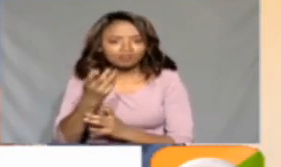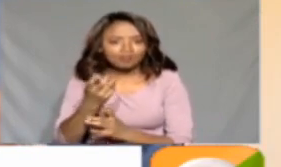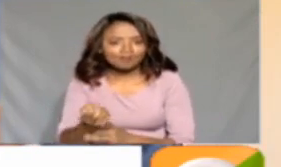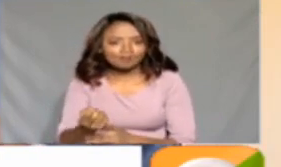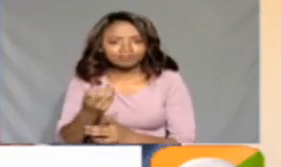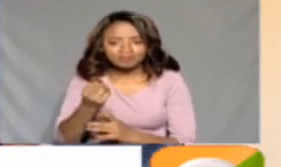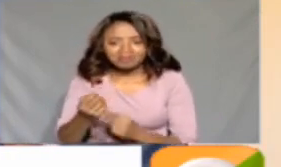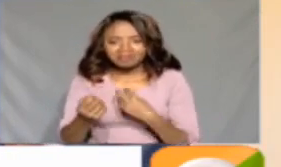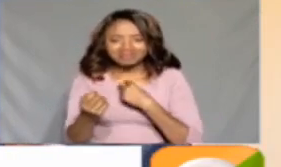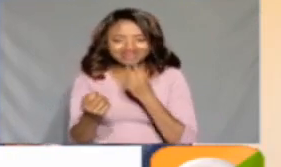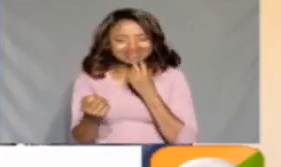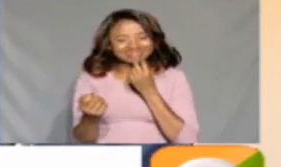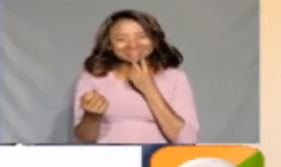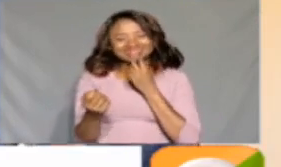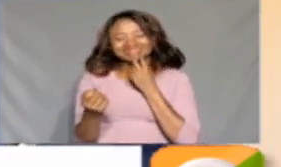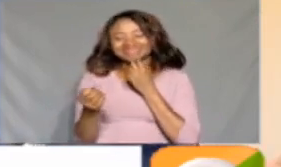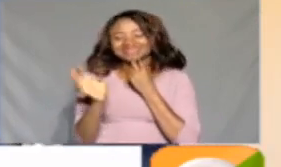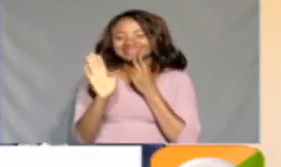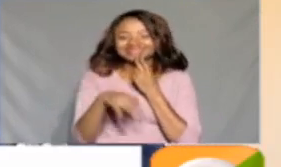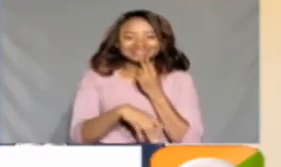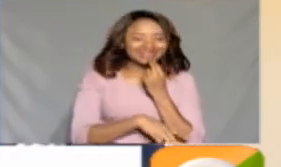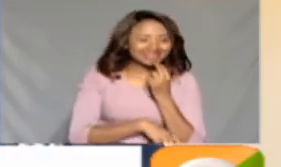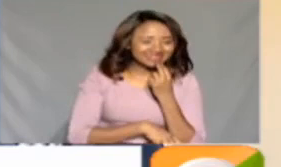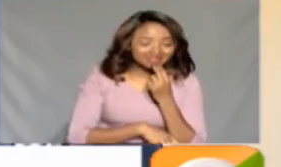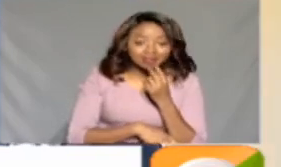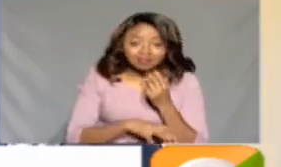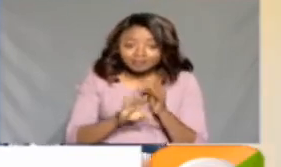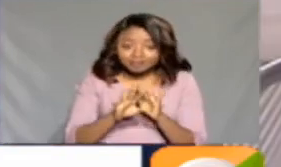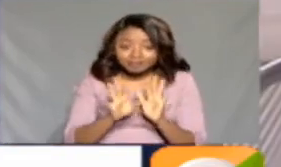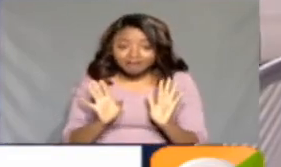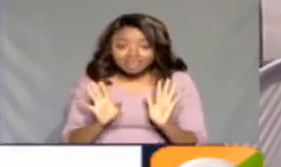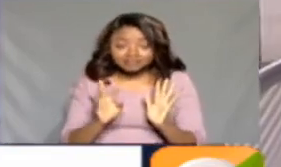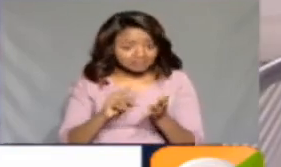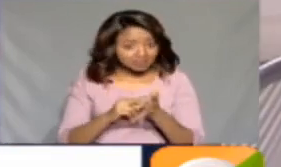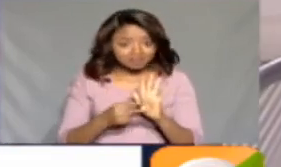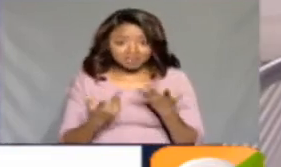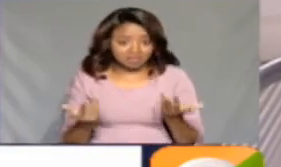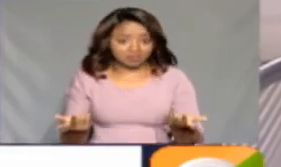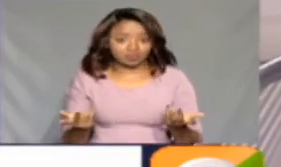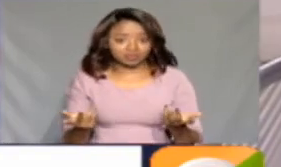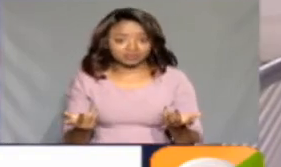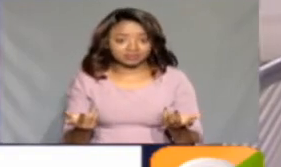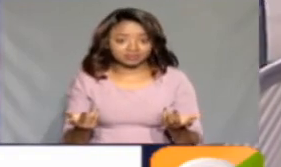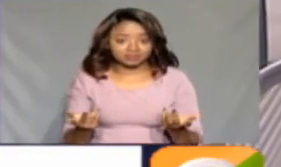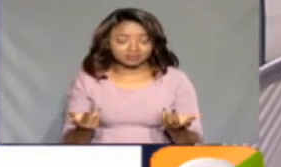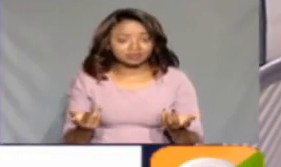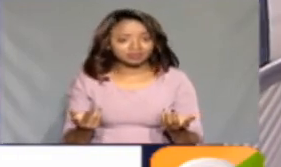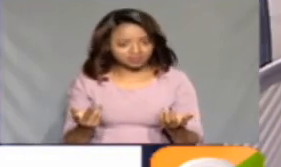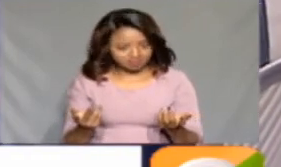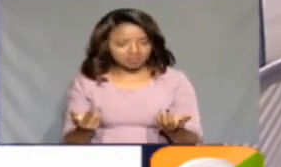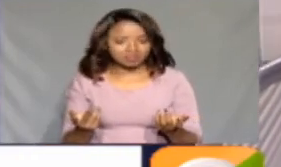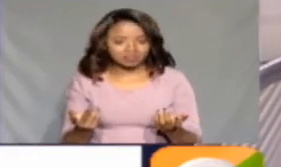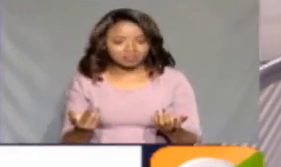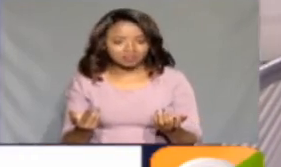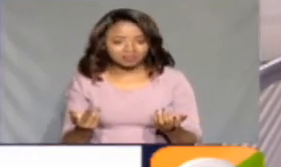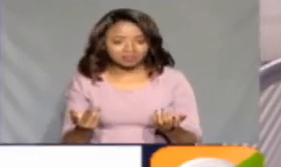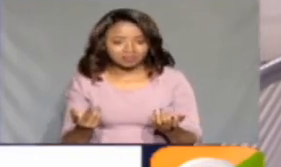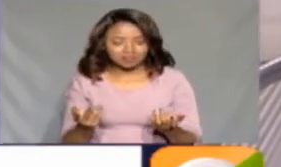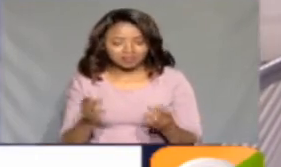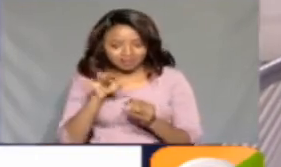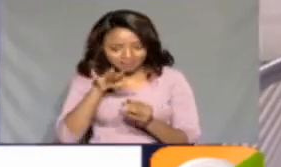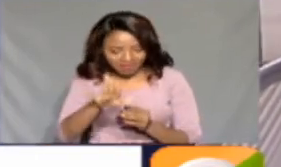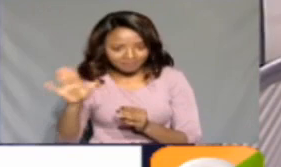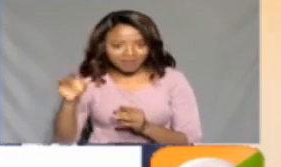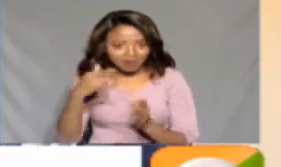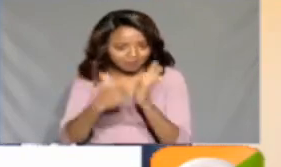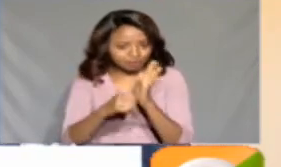is to laugh. There are things you're saying, you're leading him on. Yes, yeah. All we the have the transcript, we can yes, that's okay. All I've